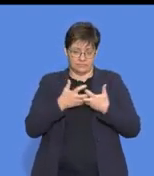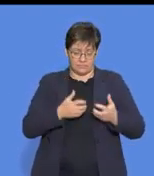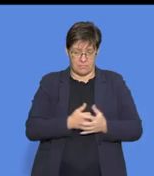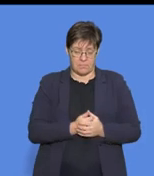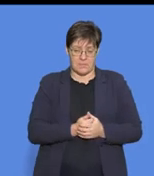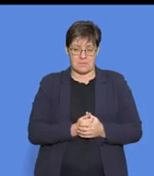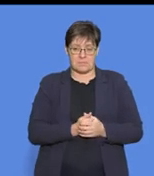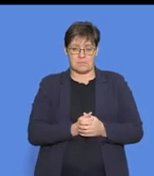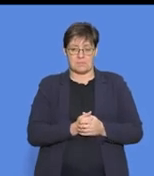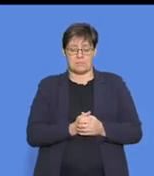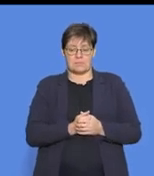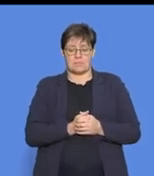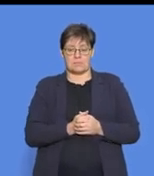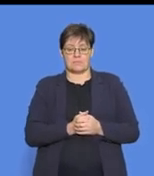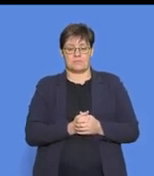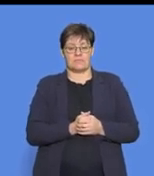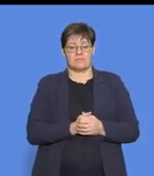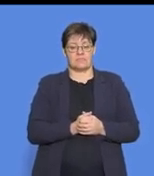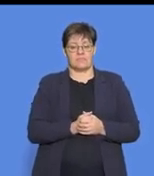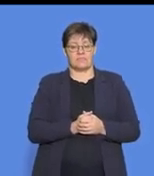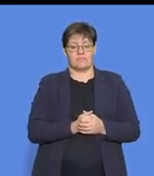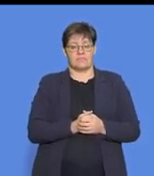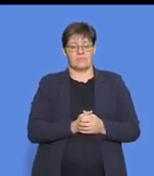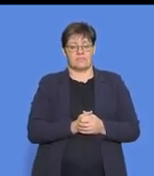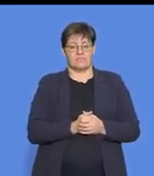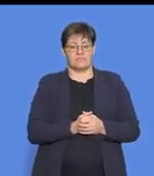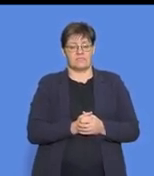proved that AD is equal to the expression that was asked for.